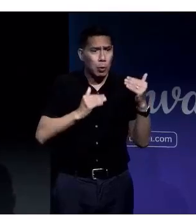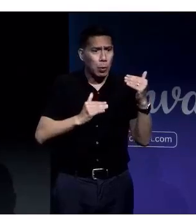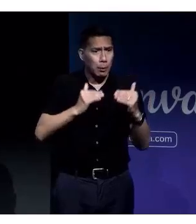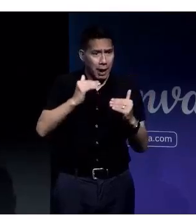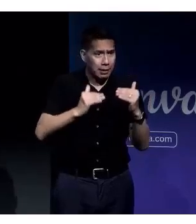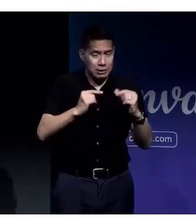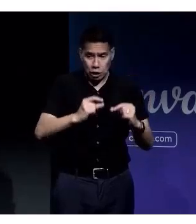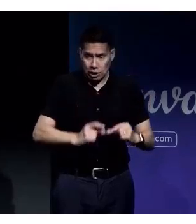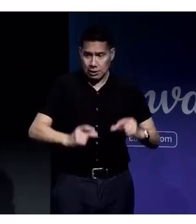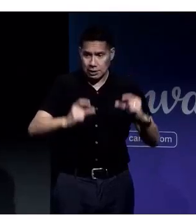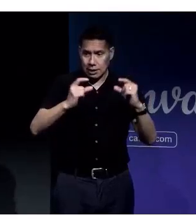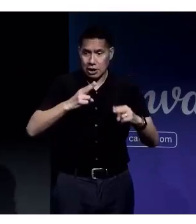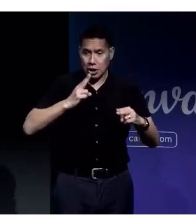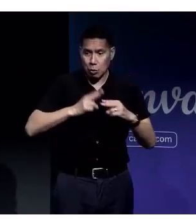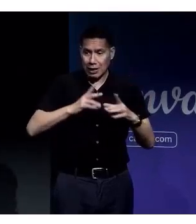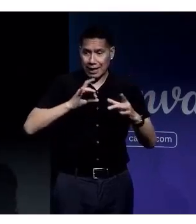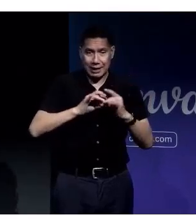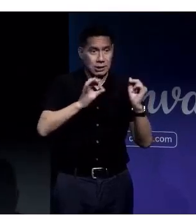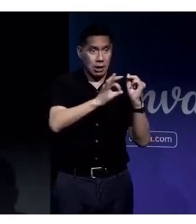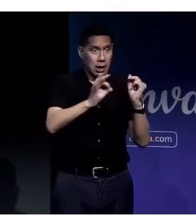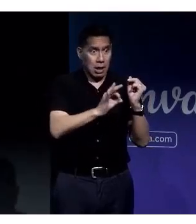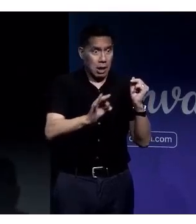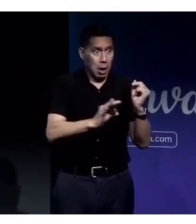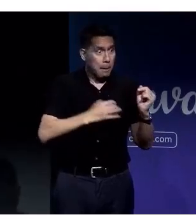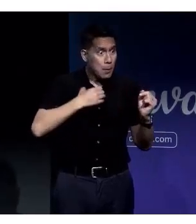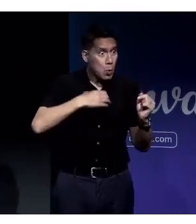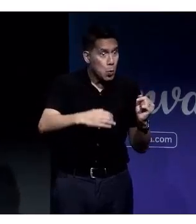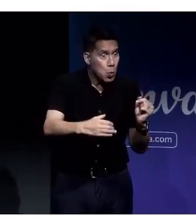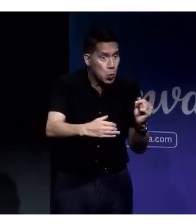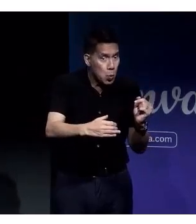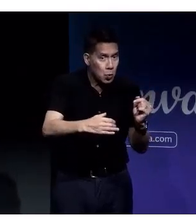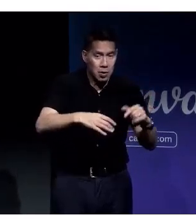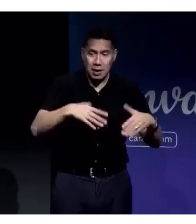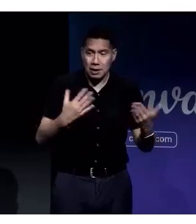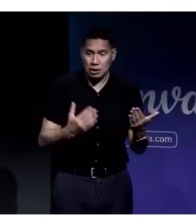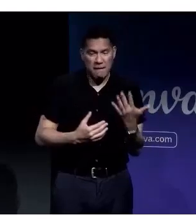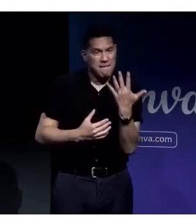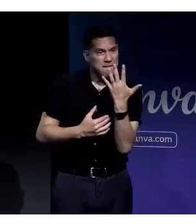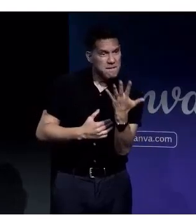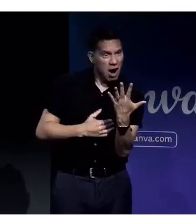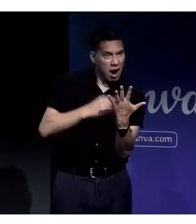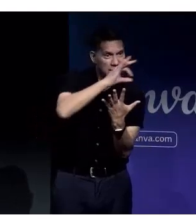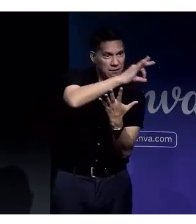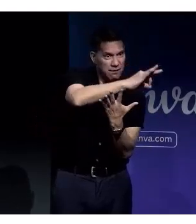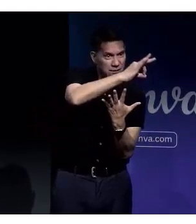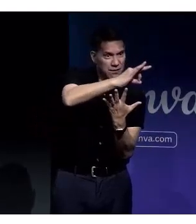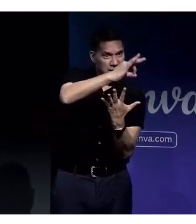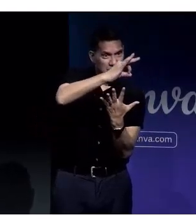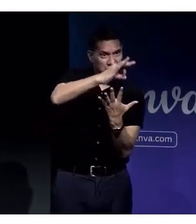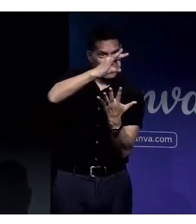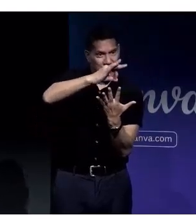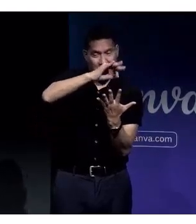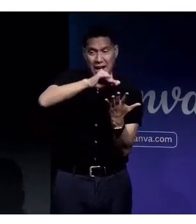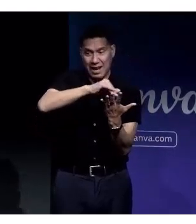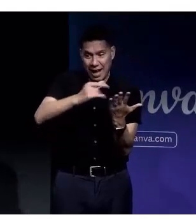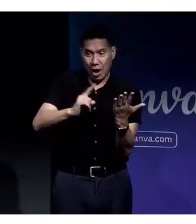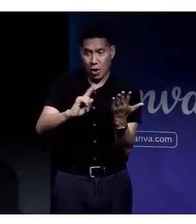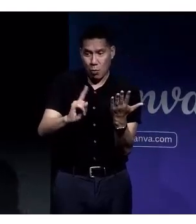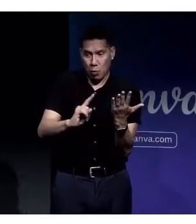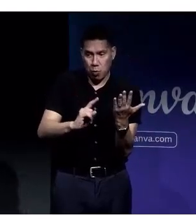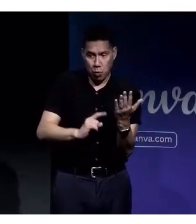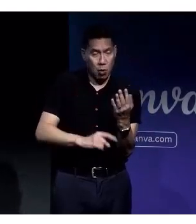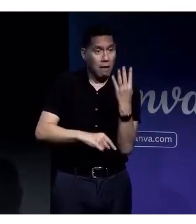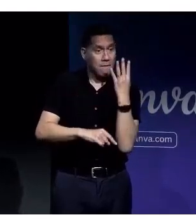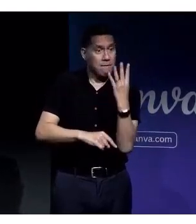and the quick links has grown. We're big fans, so we've gone from 5 buttons in one row to